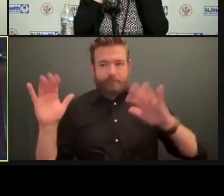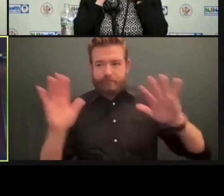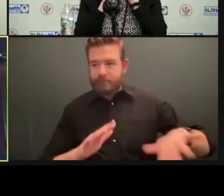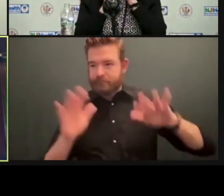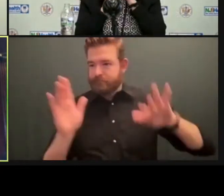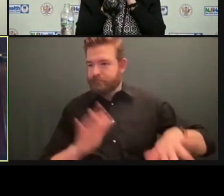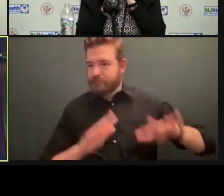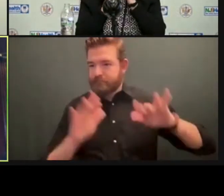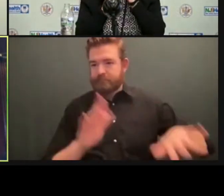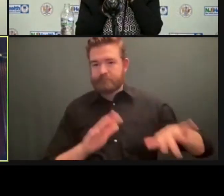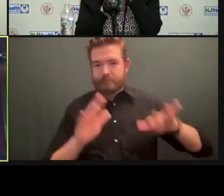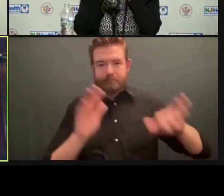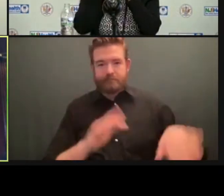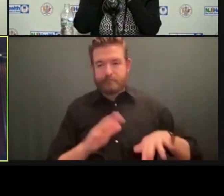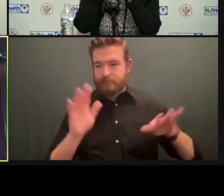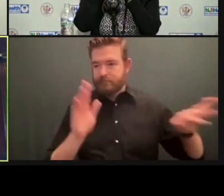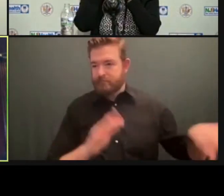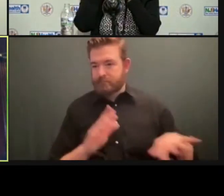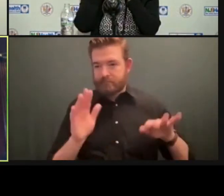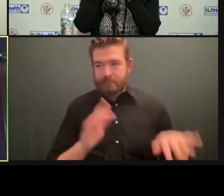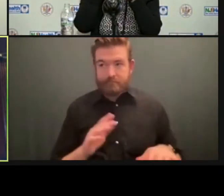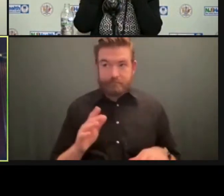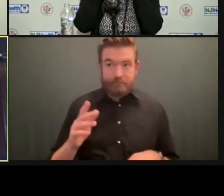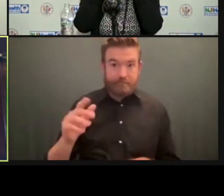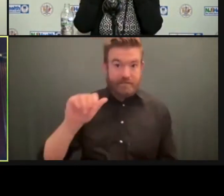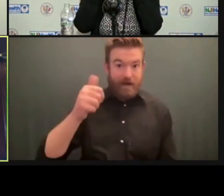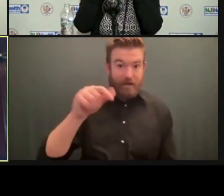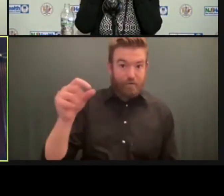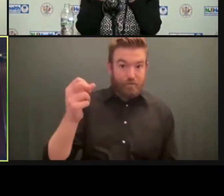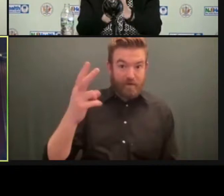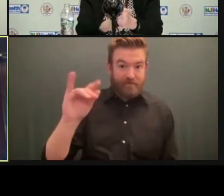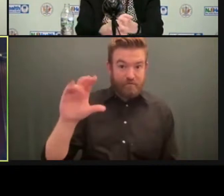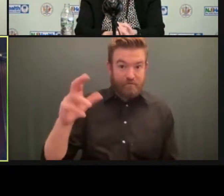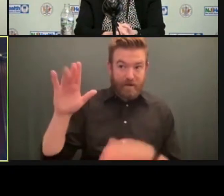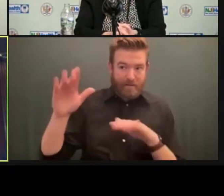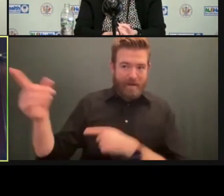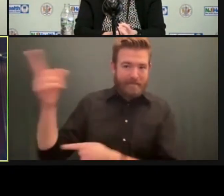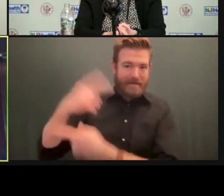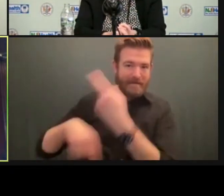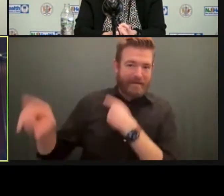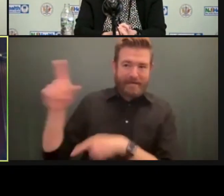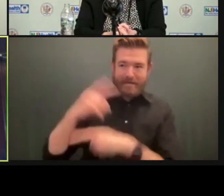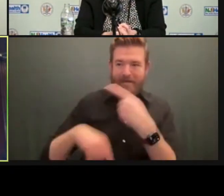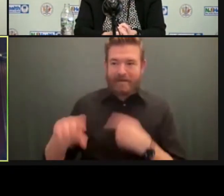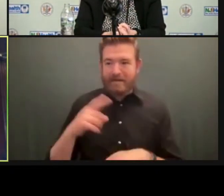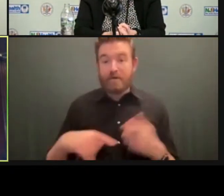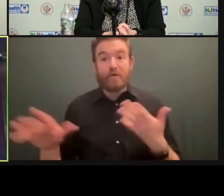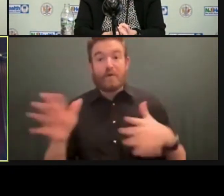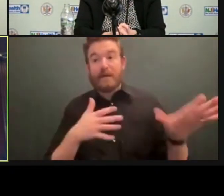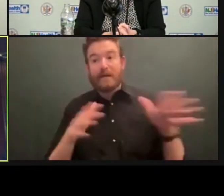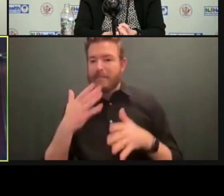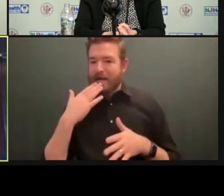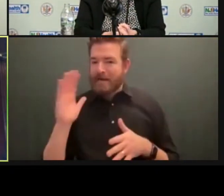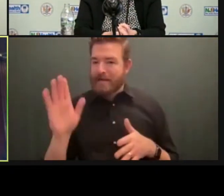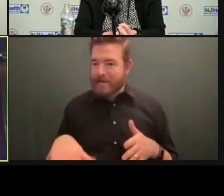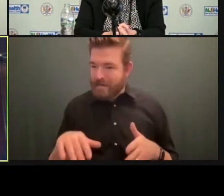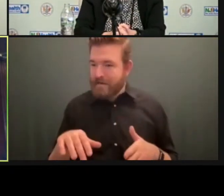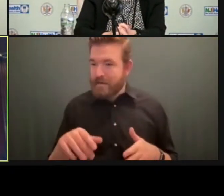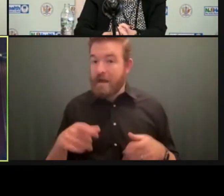inches of snow down there. I do recommend that anybody should stay home if you can. If you have to go